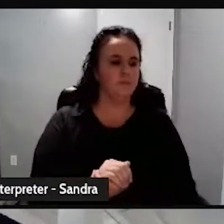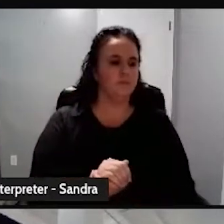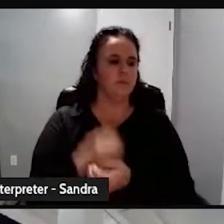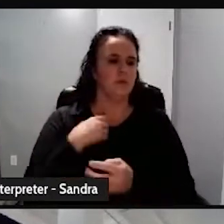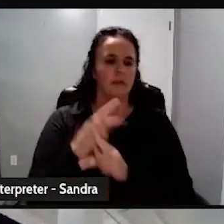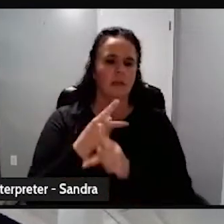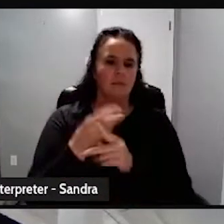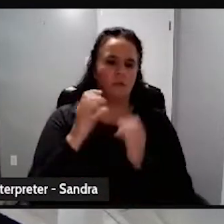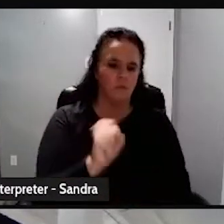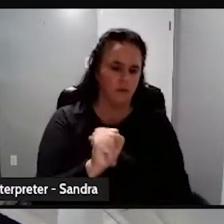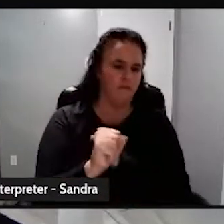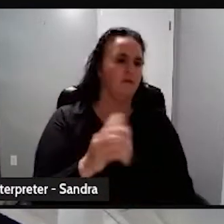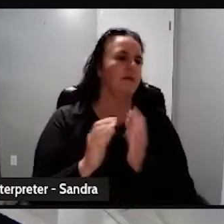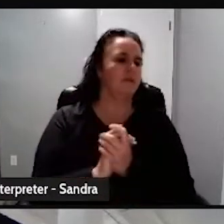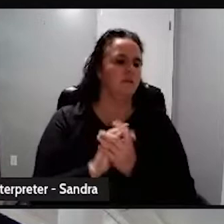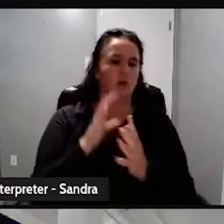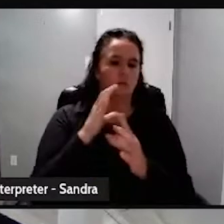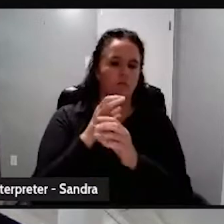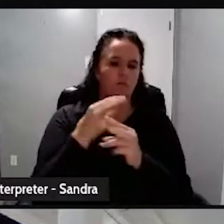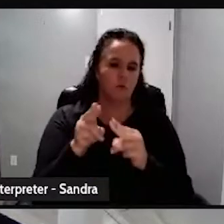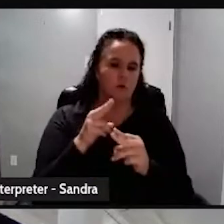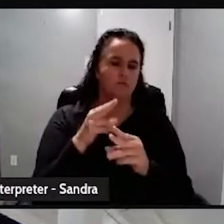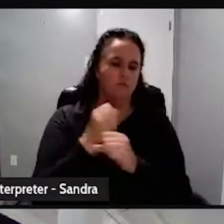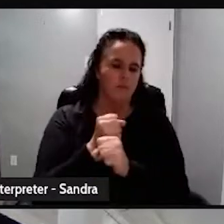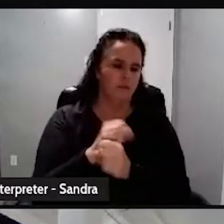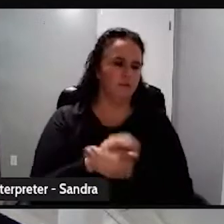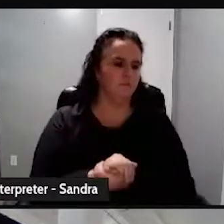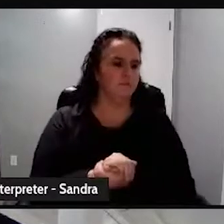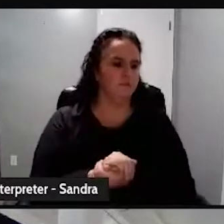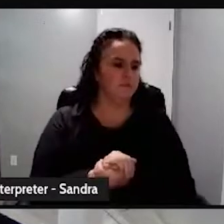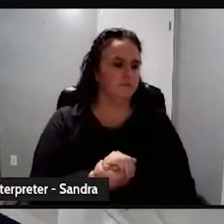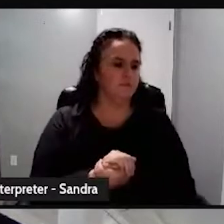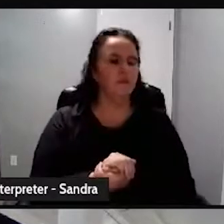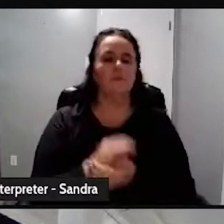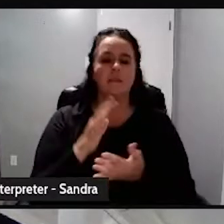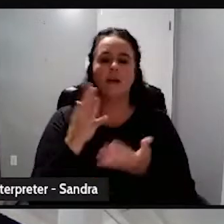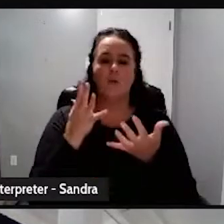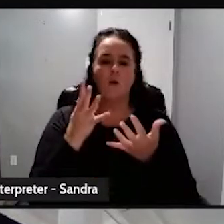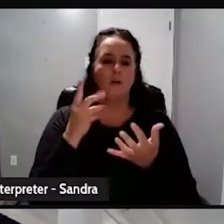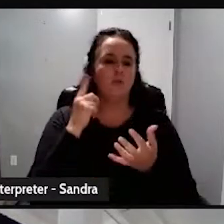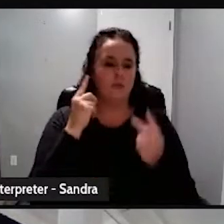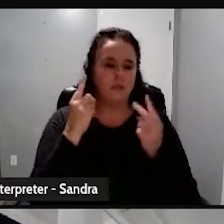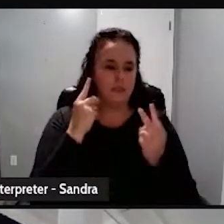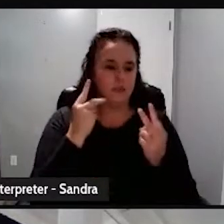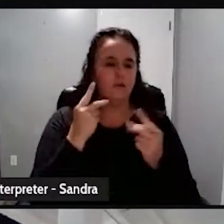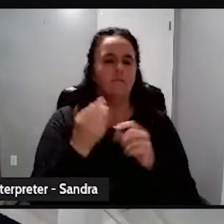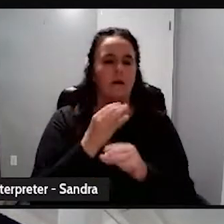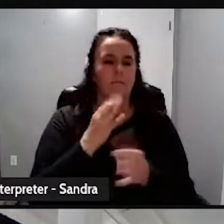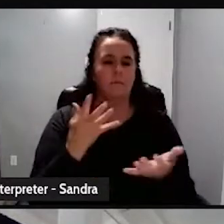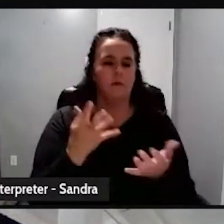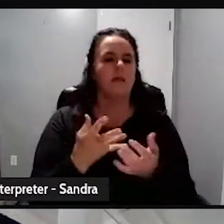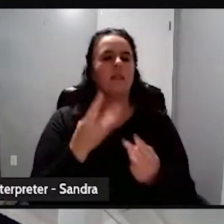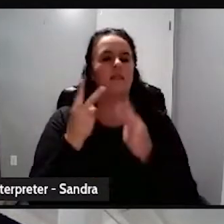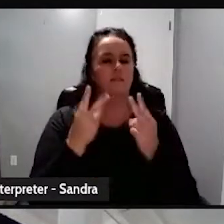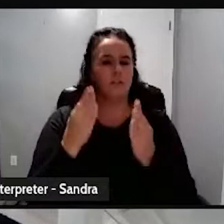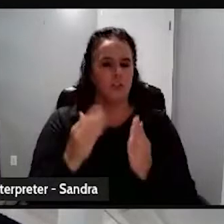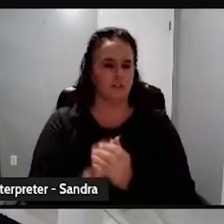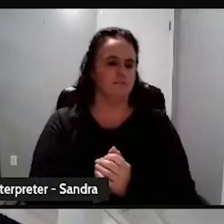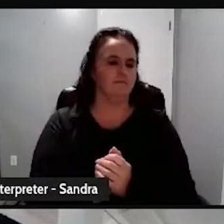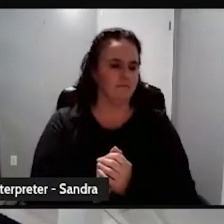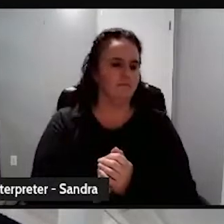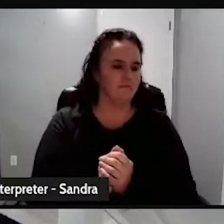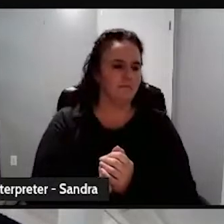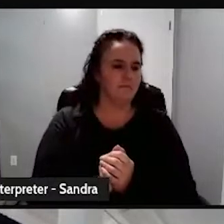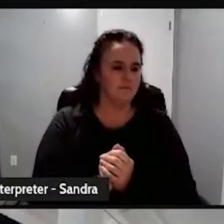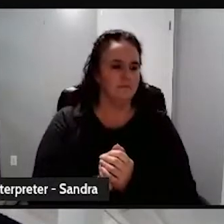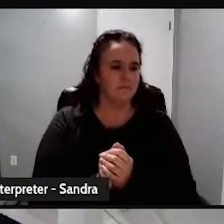this briefer than I usually do because I want to make sure to uplift the voices that we're all here today to hear. So I will leave everything there